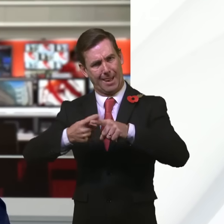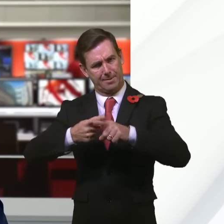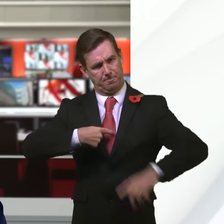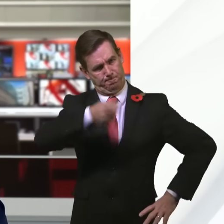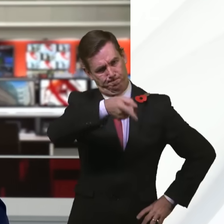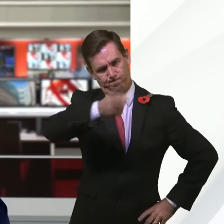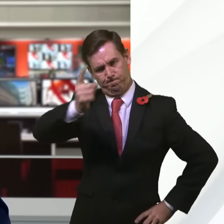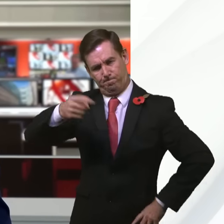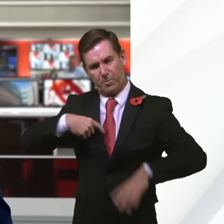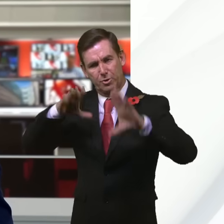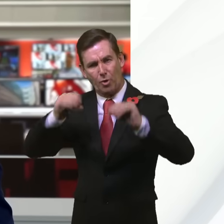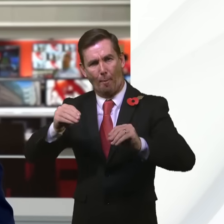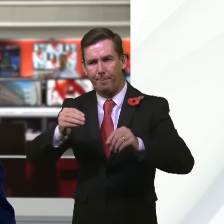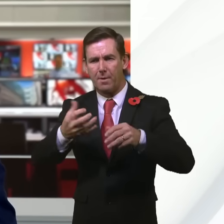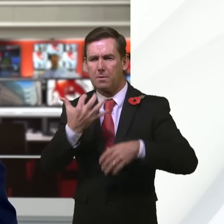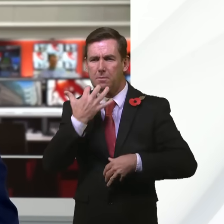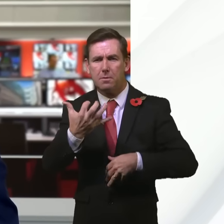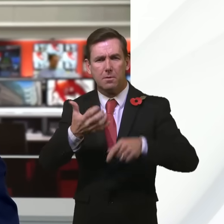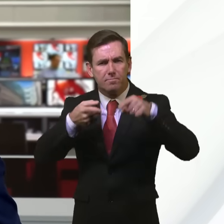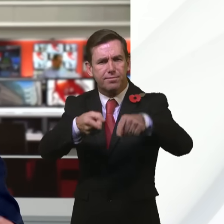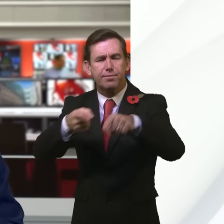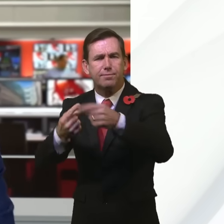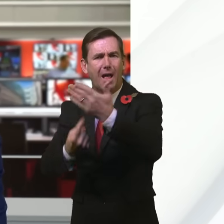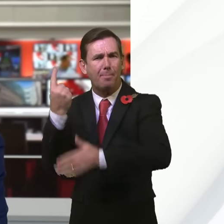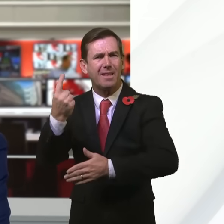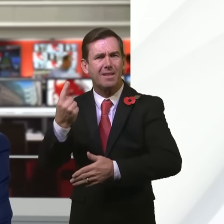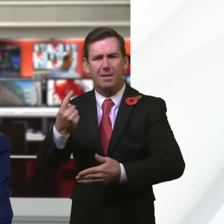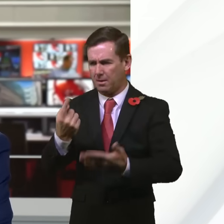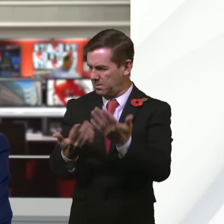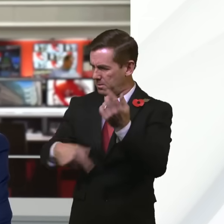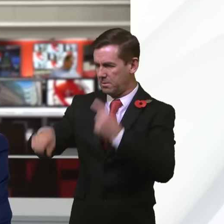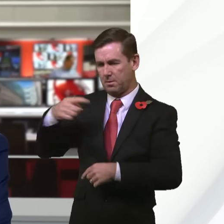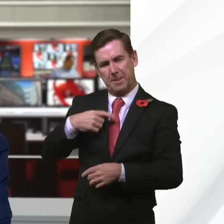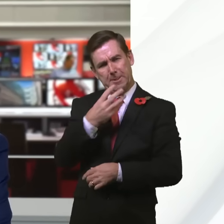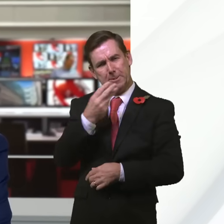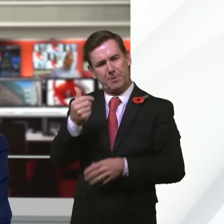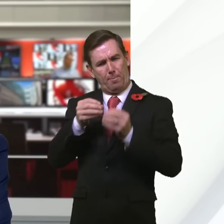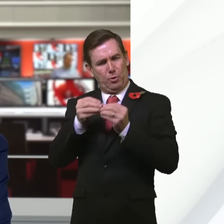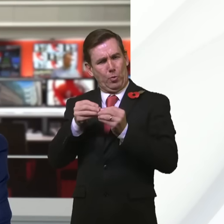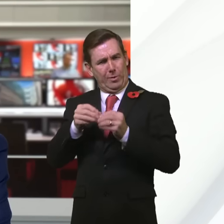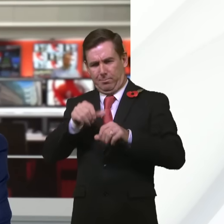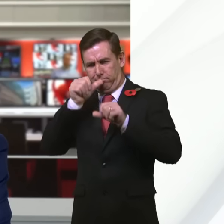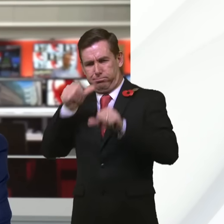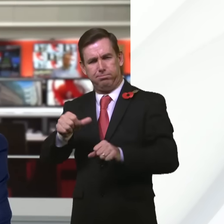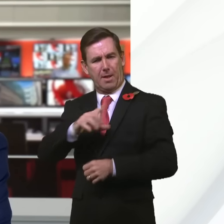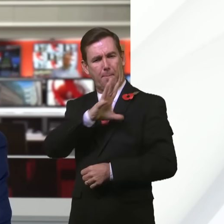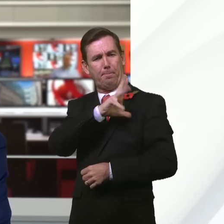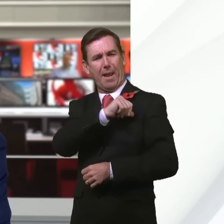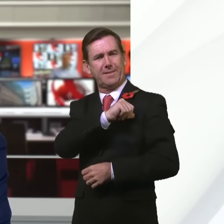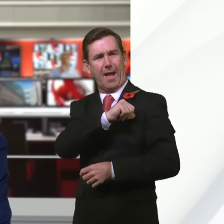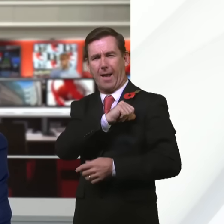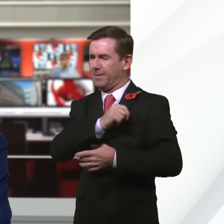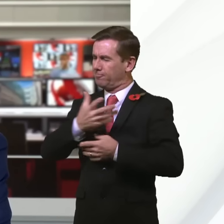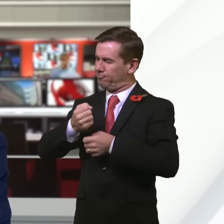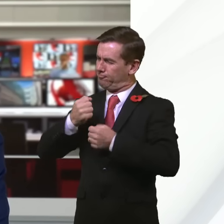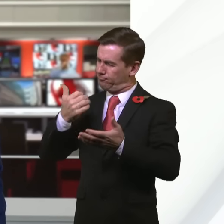rise of anti-Semitic incidents on campuses. Some pro-Palestinian students say they've also been let down by the way universities